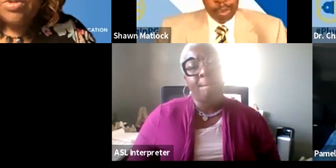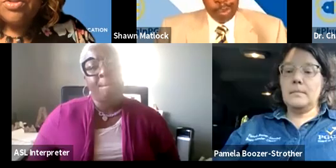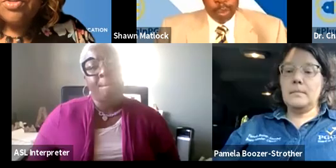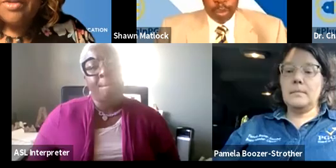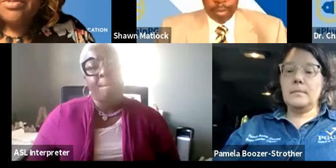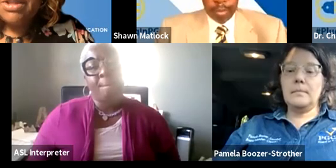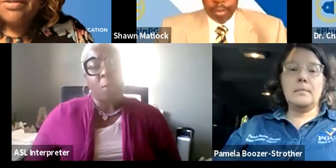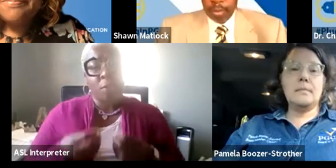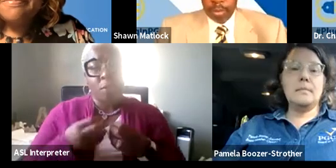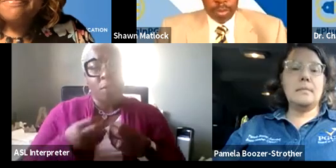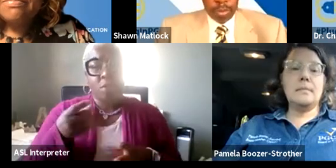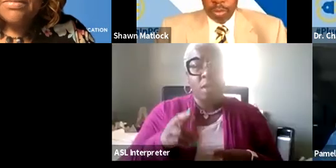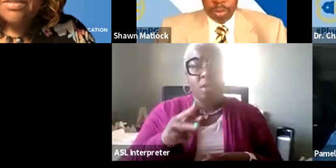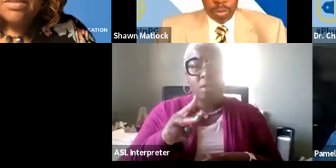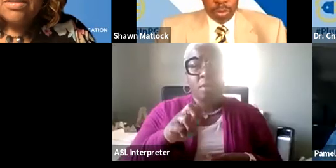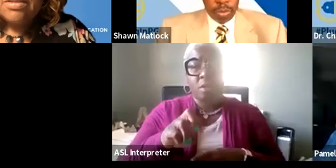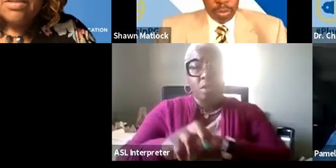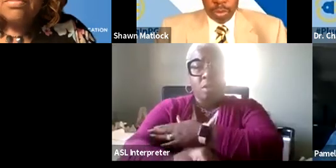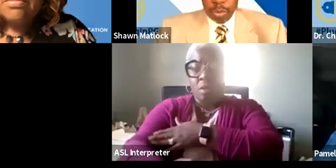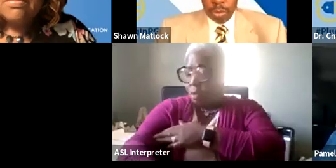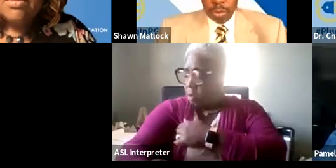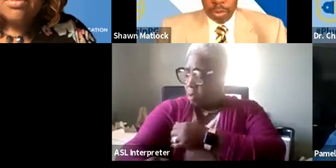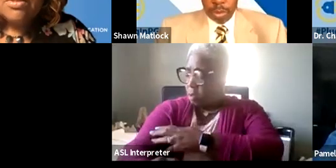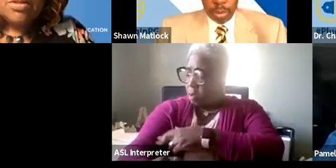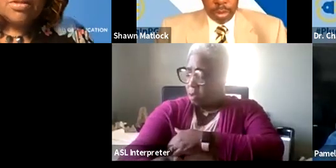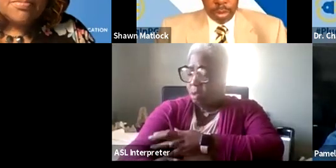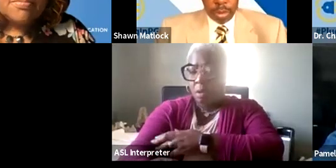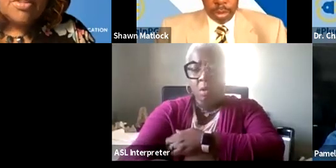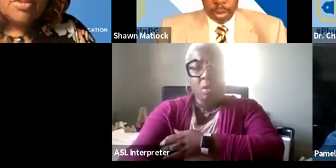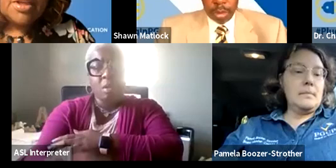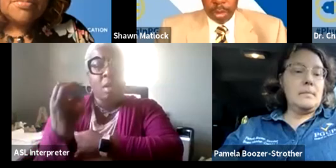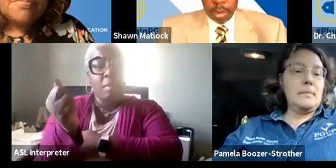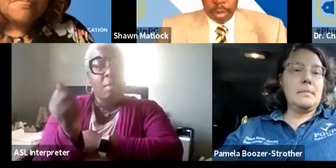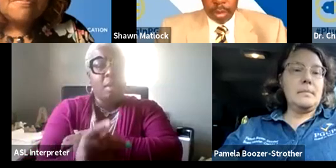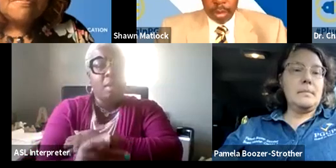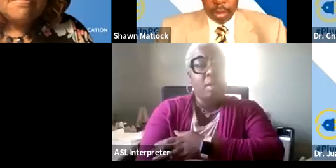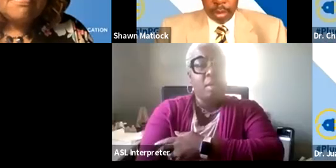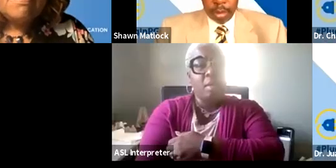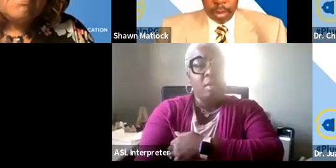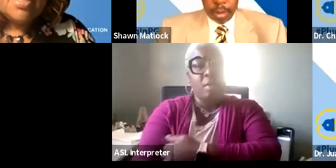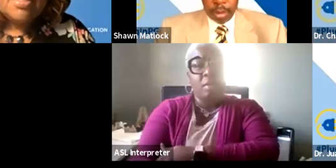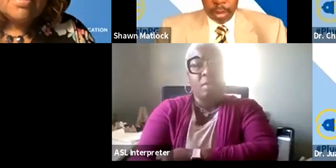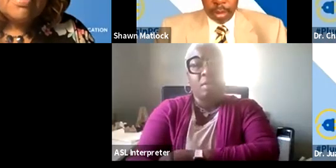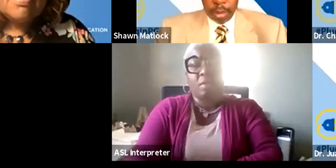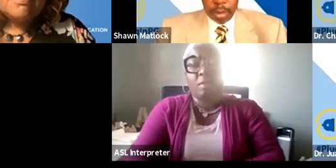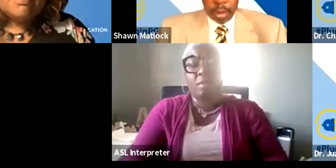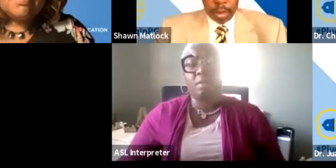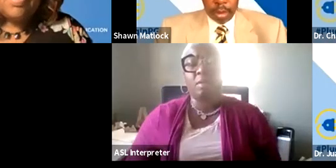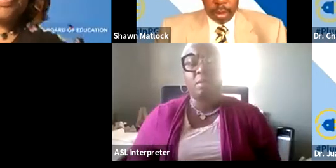Okay, did we lose Dr. Miller? Thank you. I'm back. I'm trying to come back in. Thank